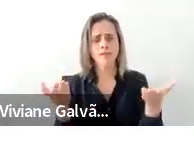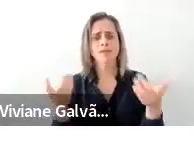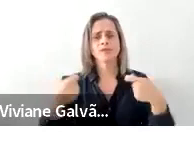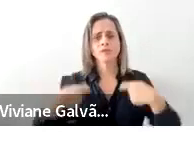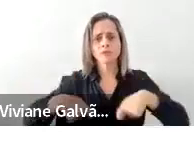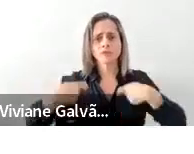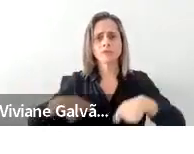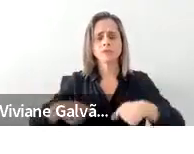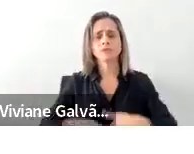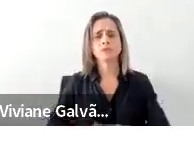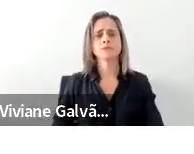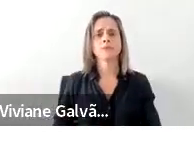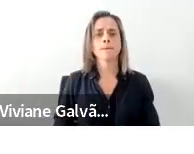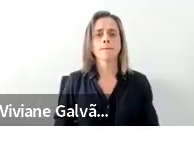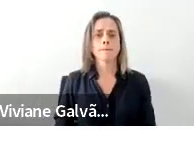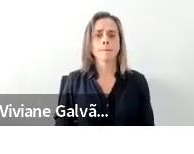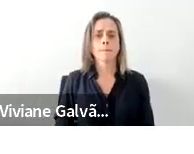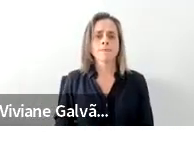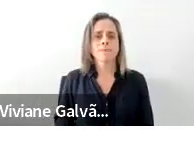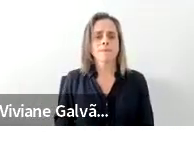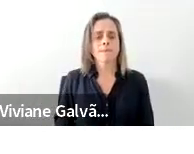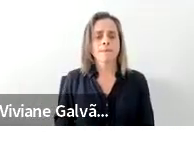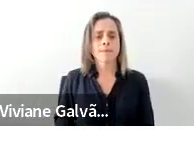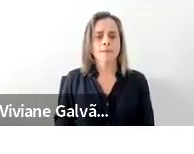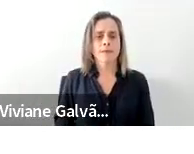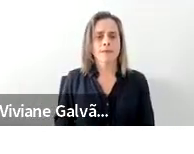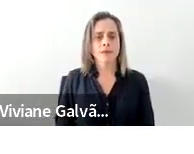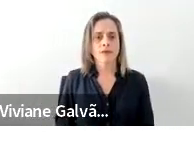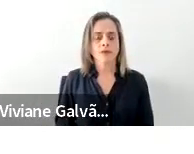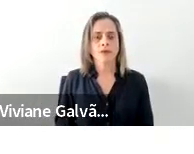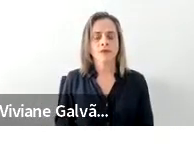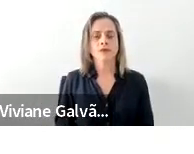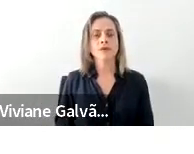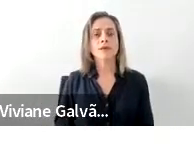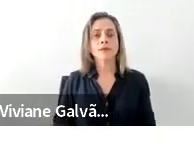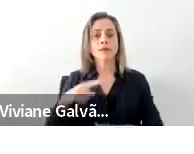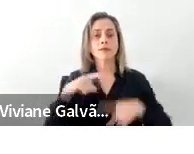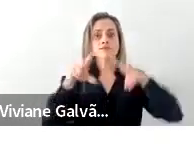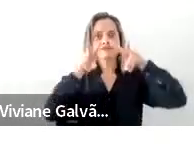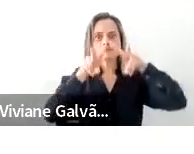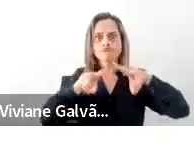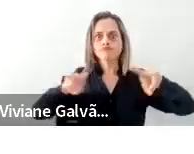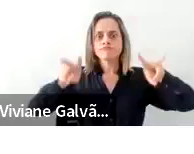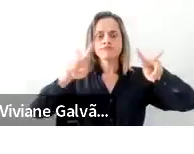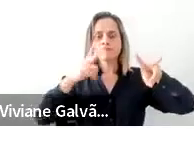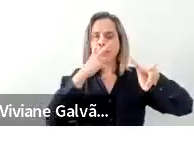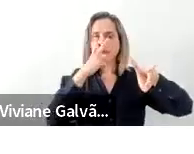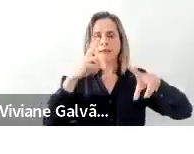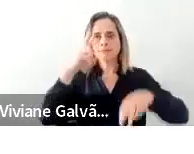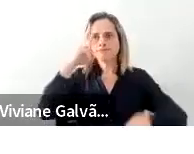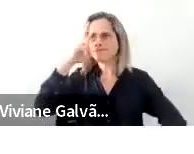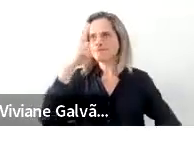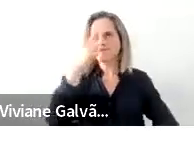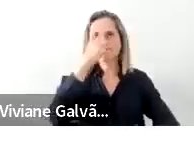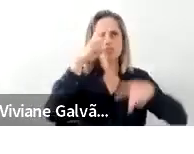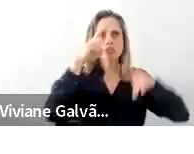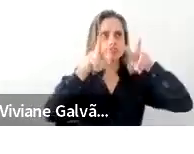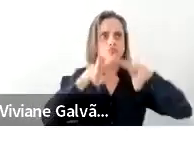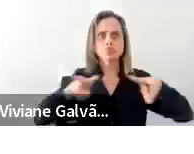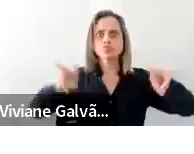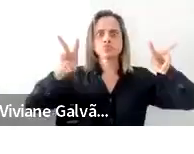either changed his view or perhaps re-presented his views to be quite clearly